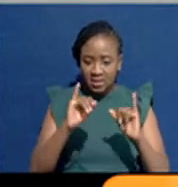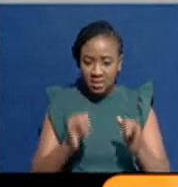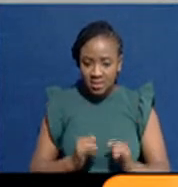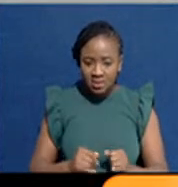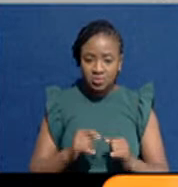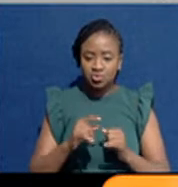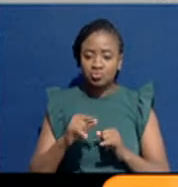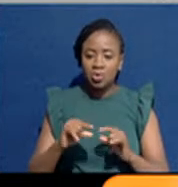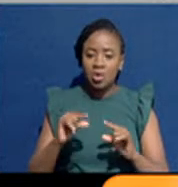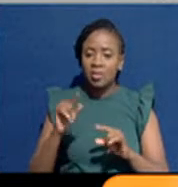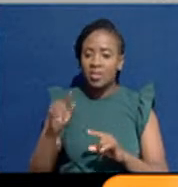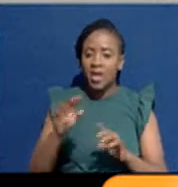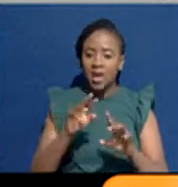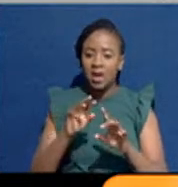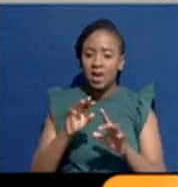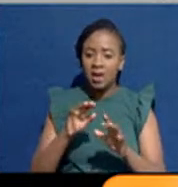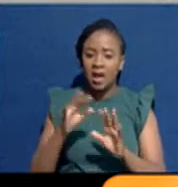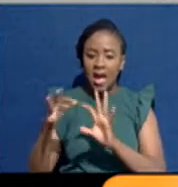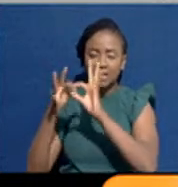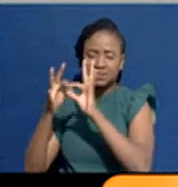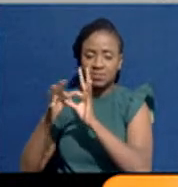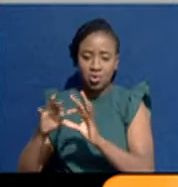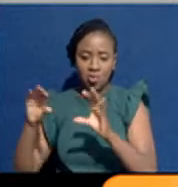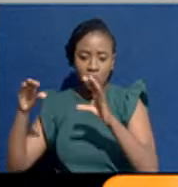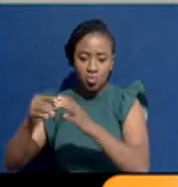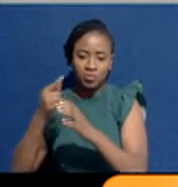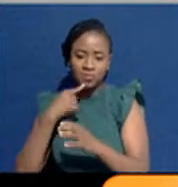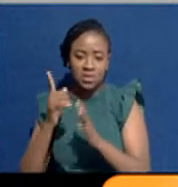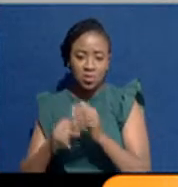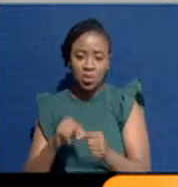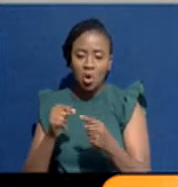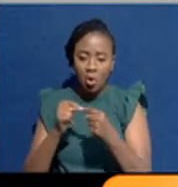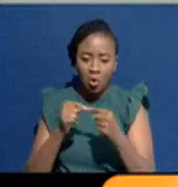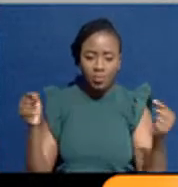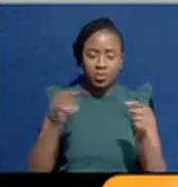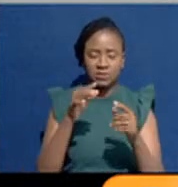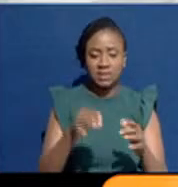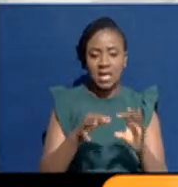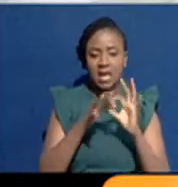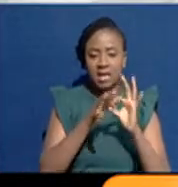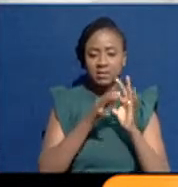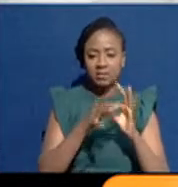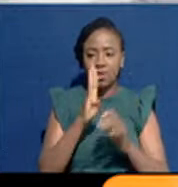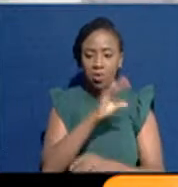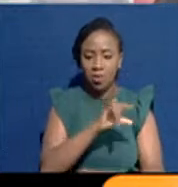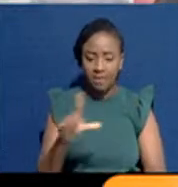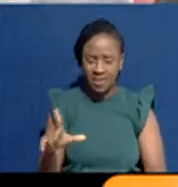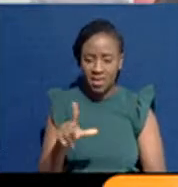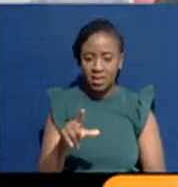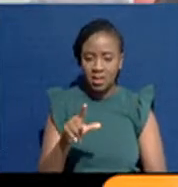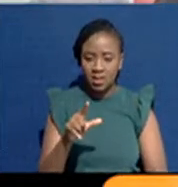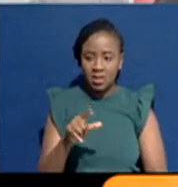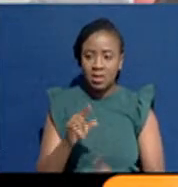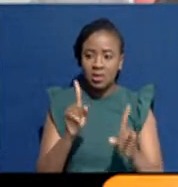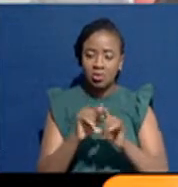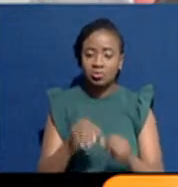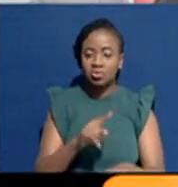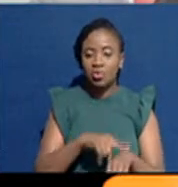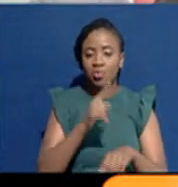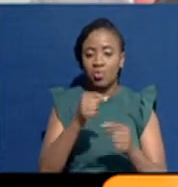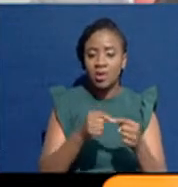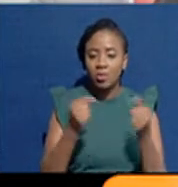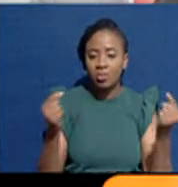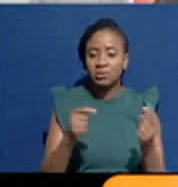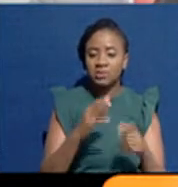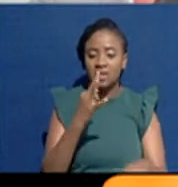Azimio is that reject that finance bill in its totality. So after you reject, and it's 30th of June